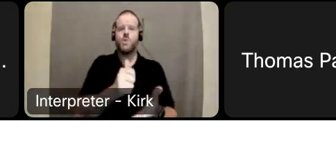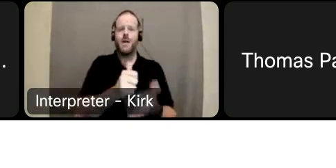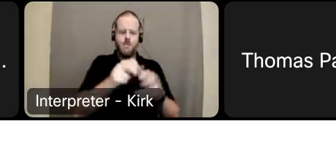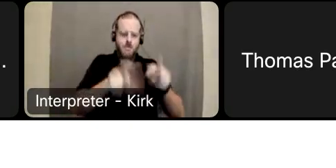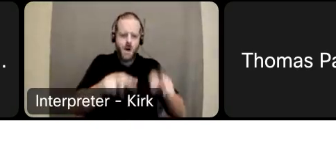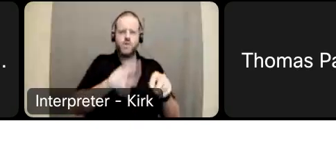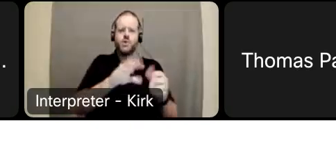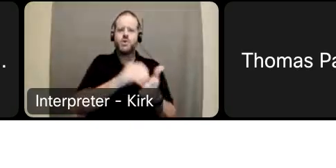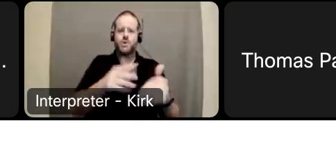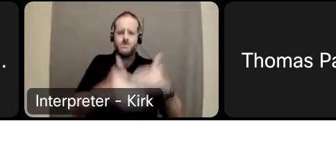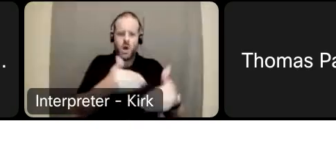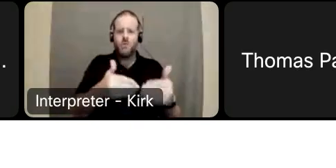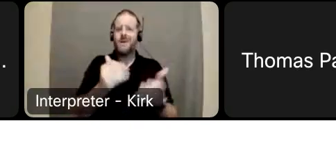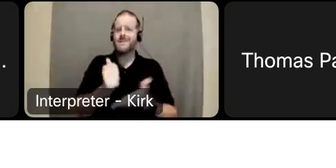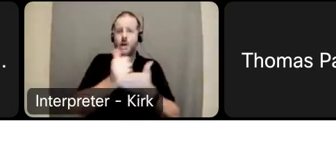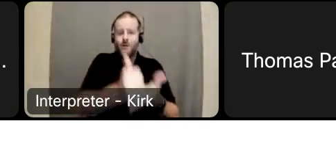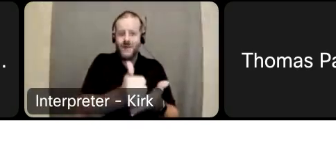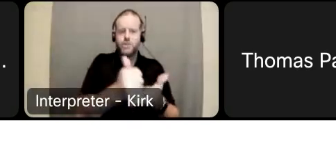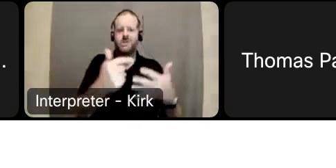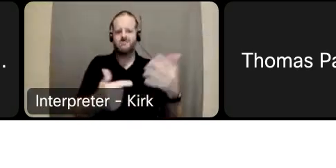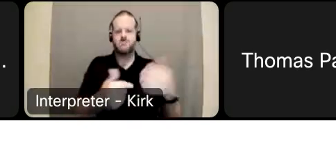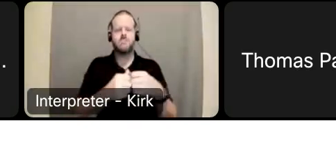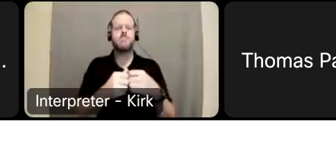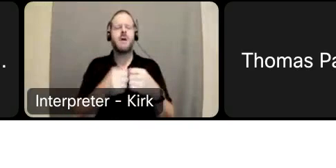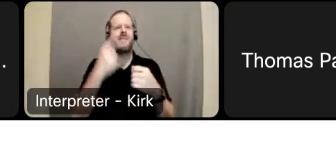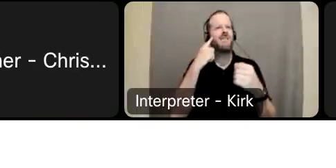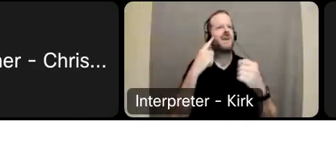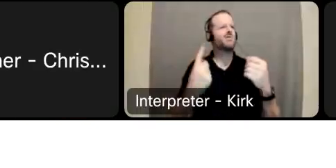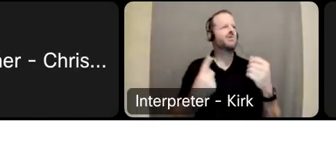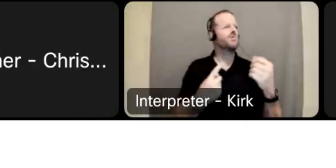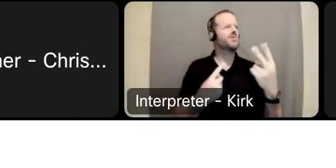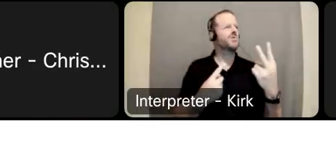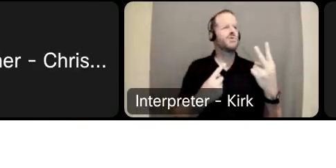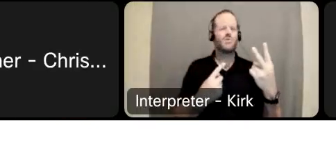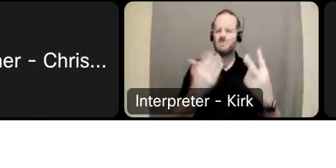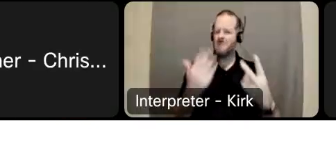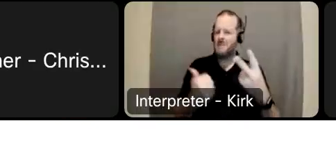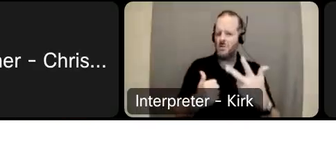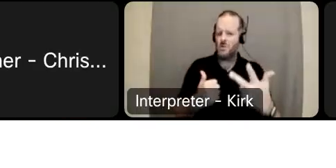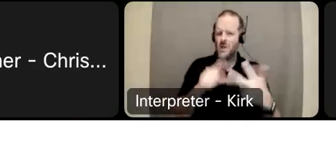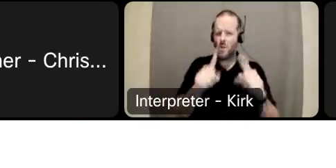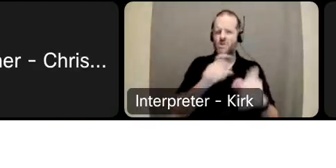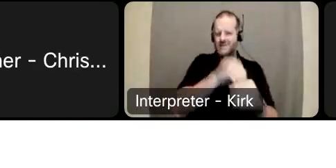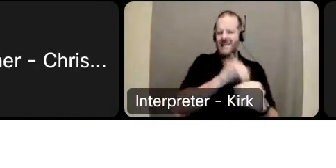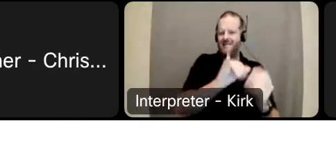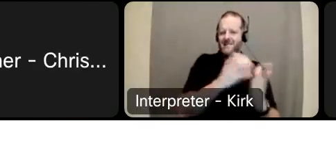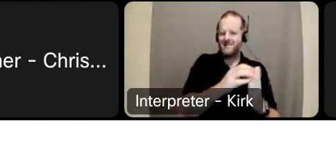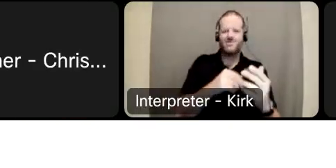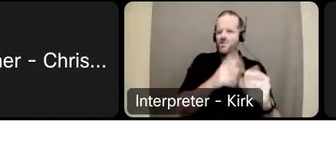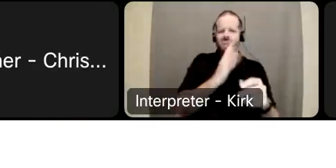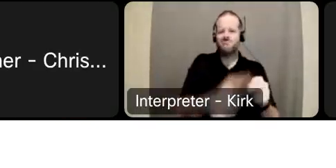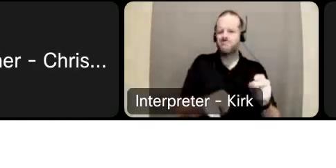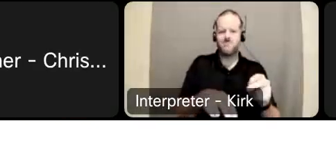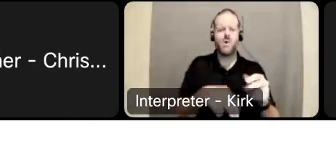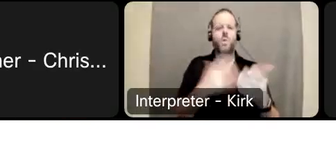guide intervention, and so on and so forth. And I think we just have 2, maybe 3 questions about that. So we're just curious as to what tools